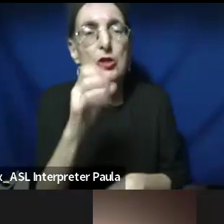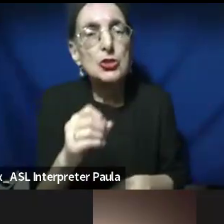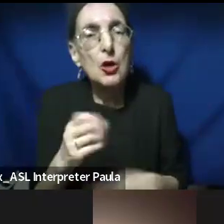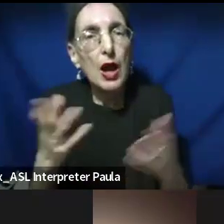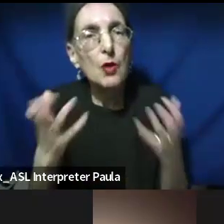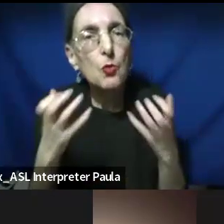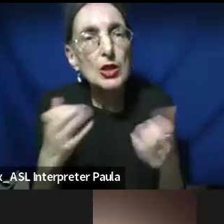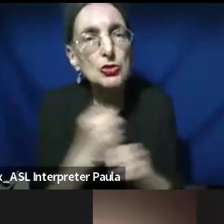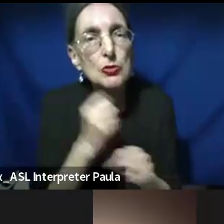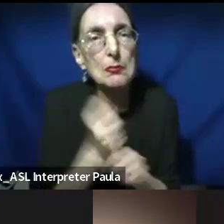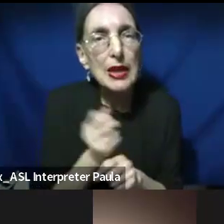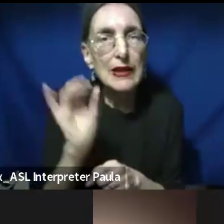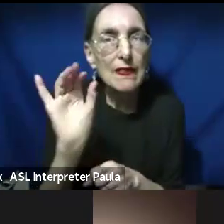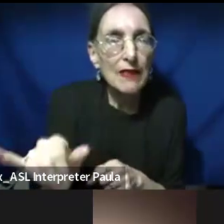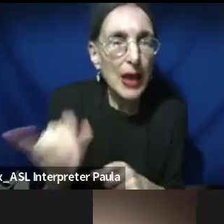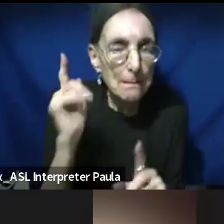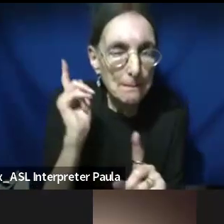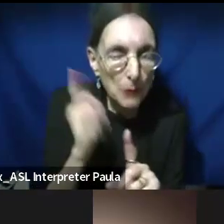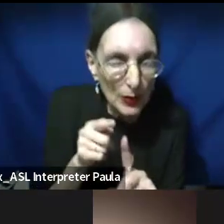to make that point.